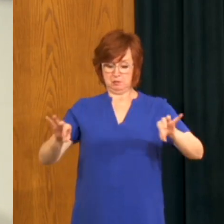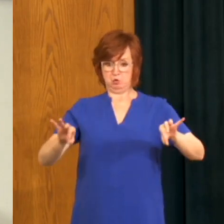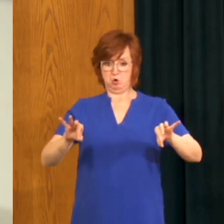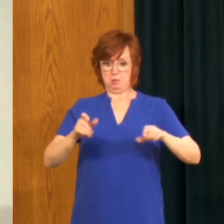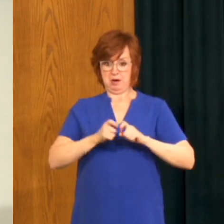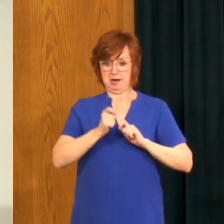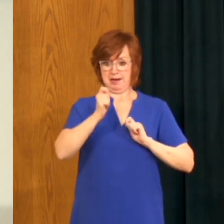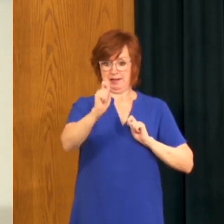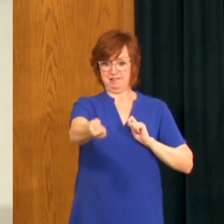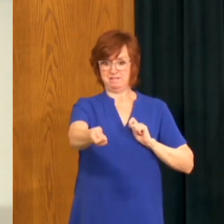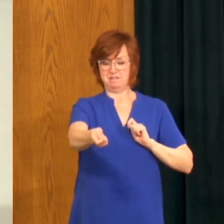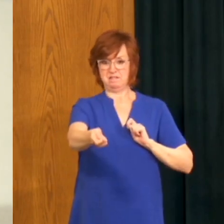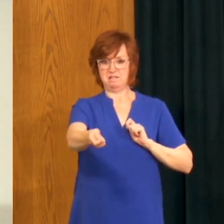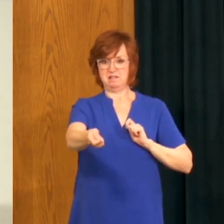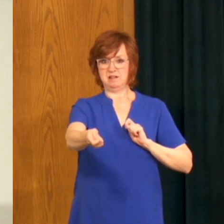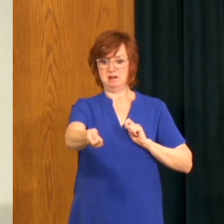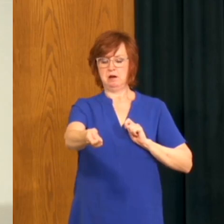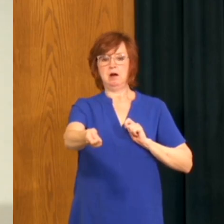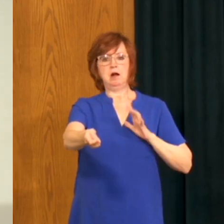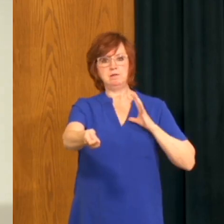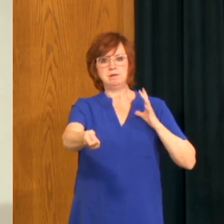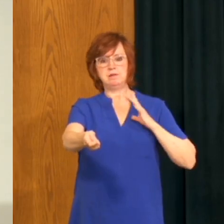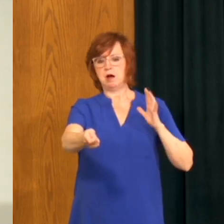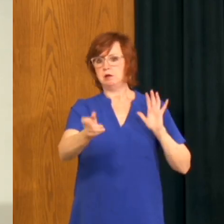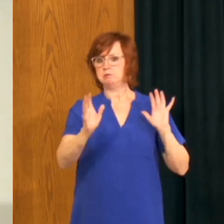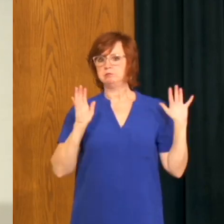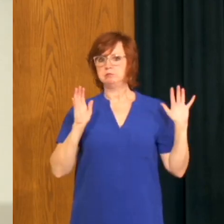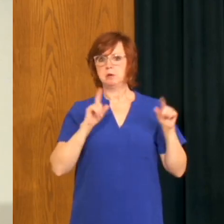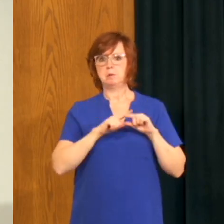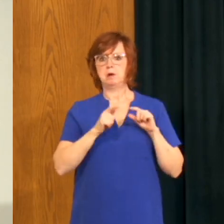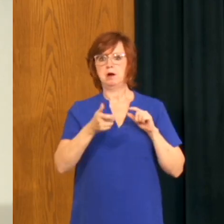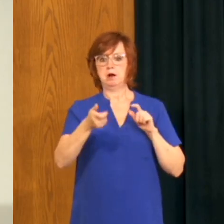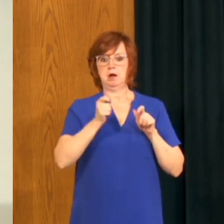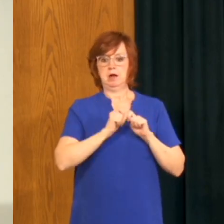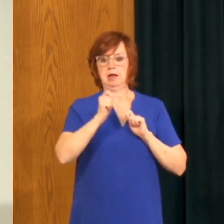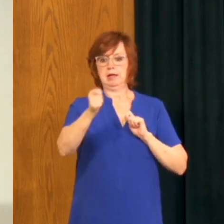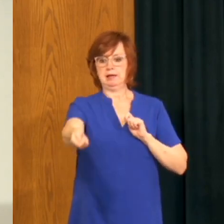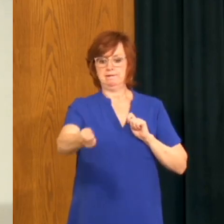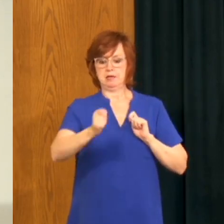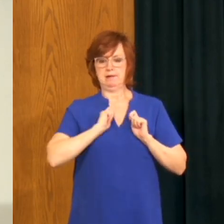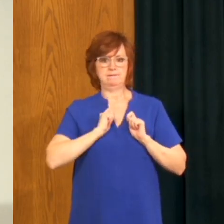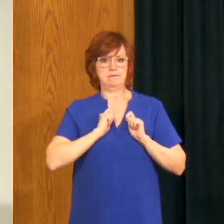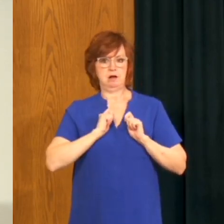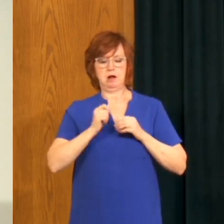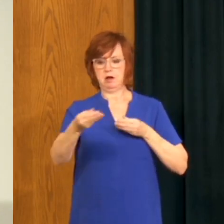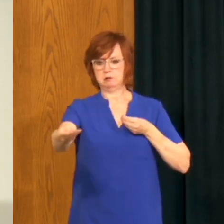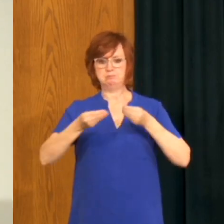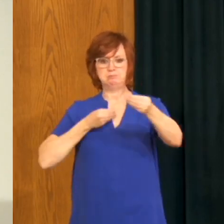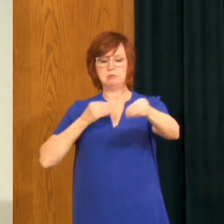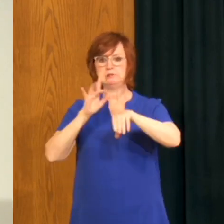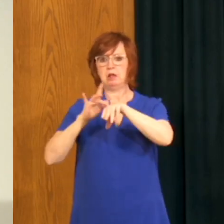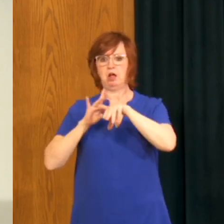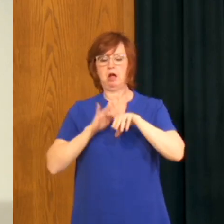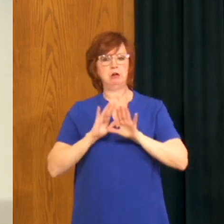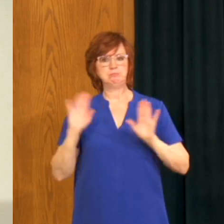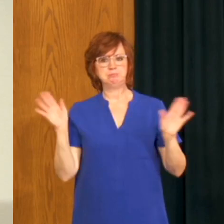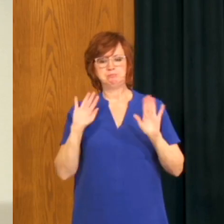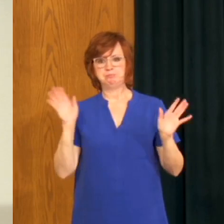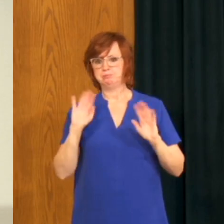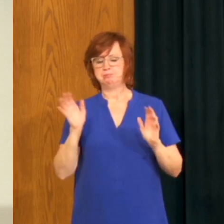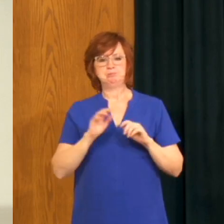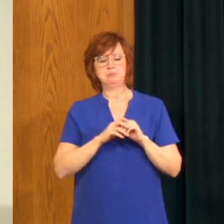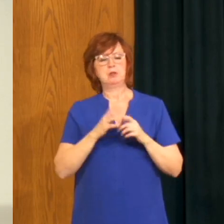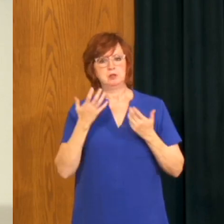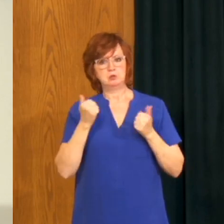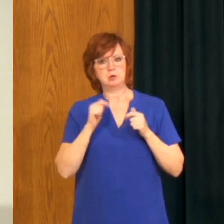and trying to keep, even in an outdoor setting, individual gatherings limited to 30, whether they are staged